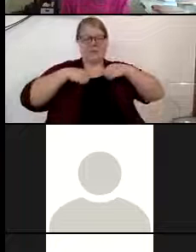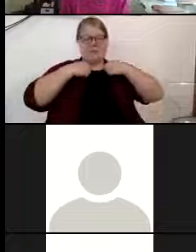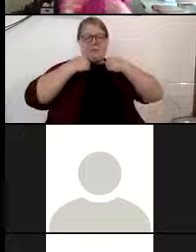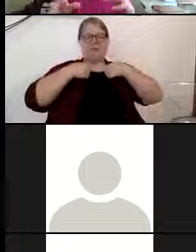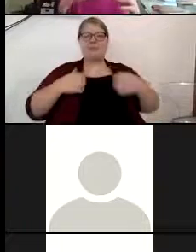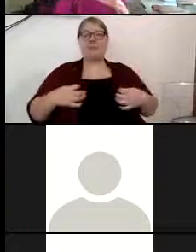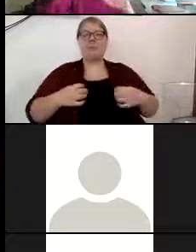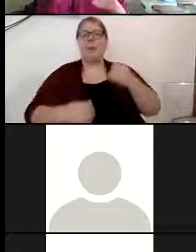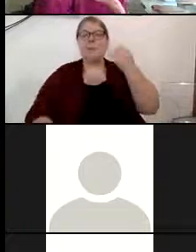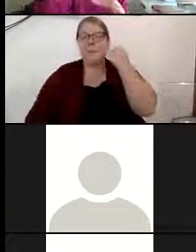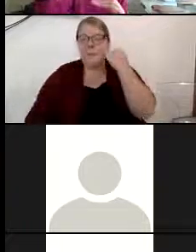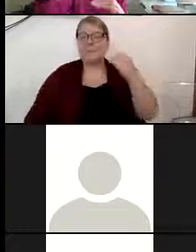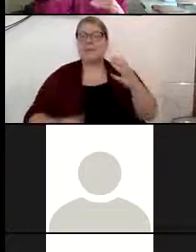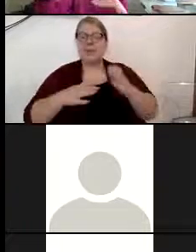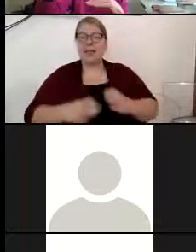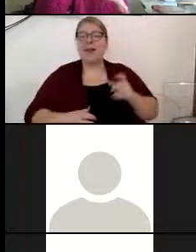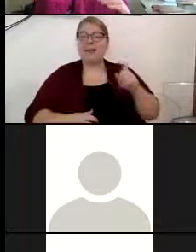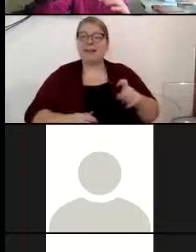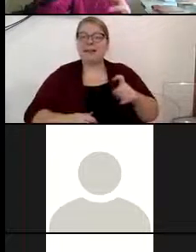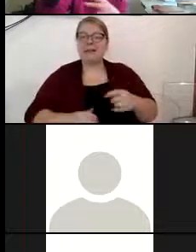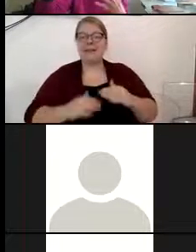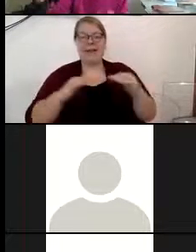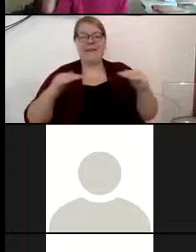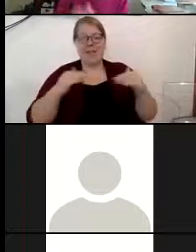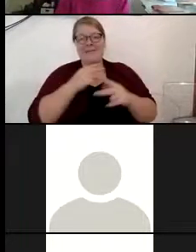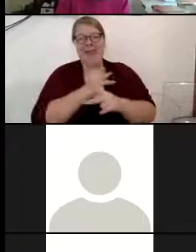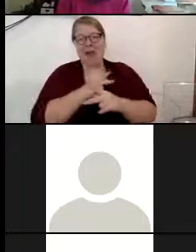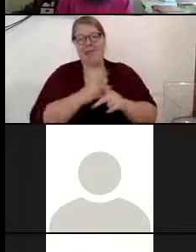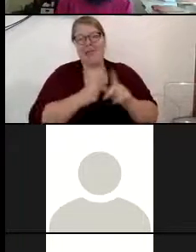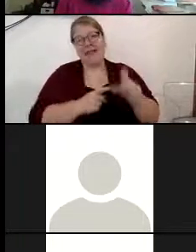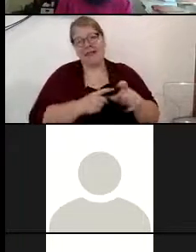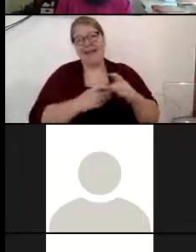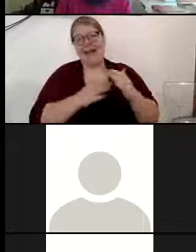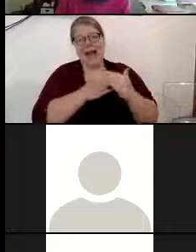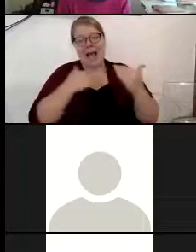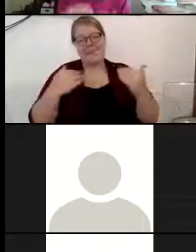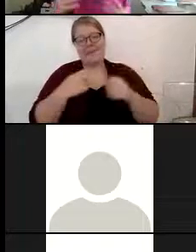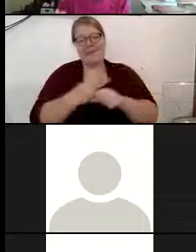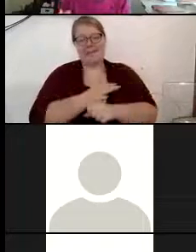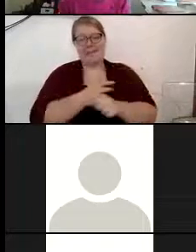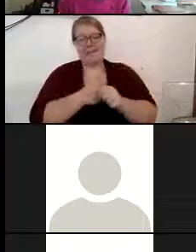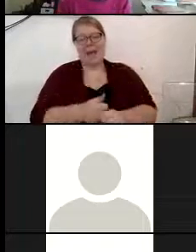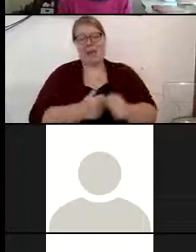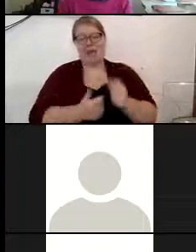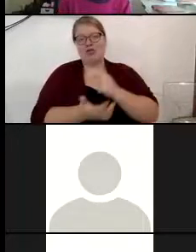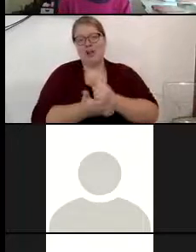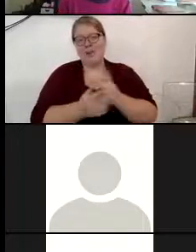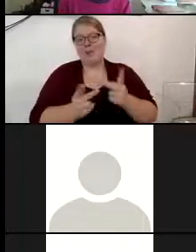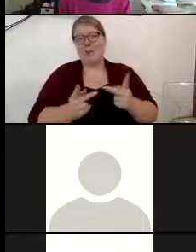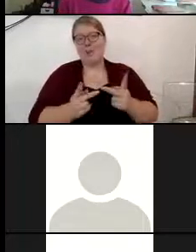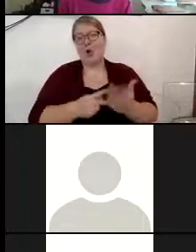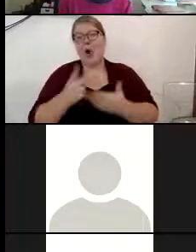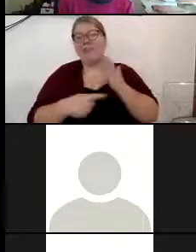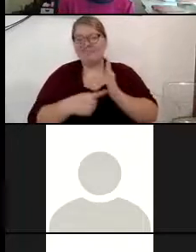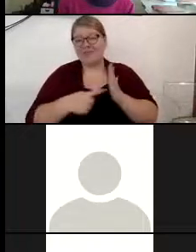the client needs a level of care that requires an abstinence-based treatment program. Most residential